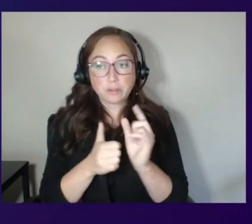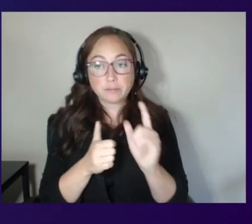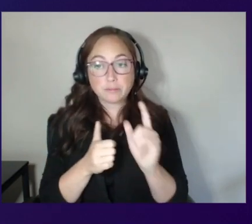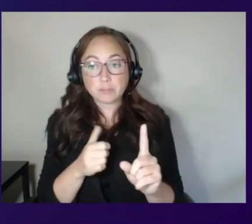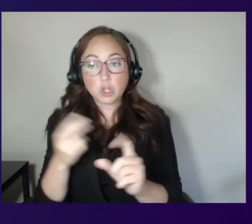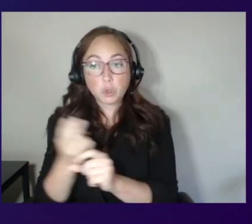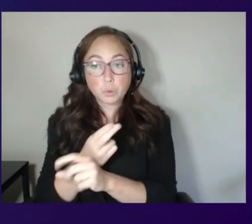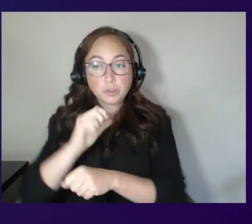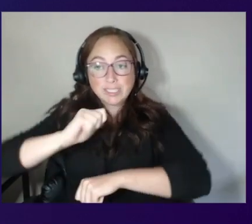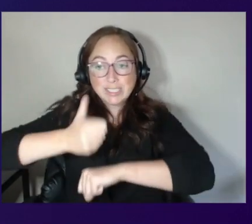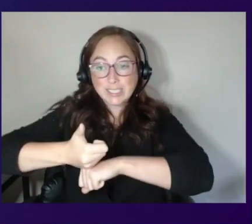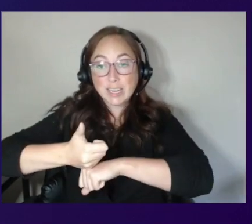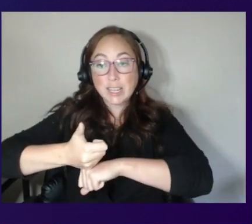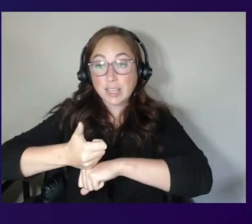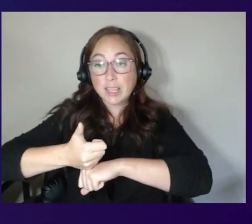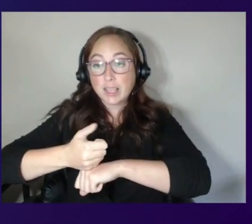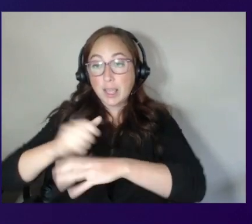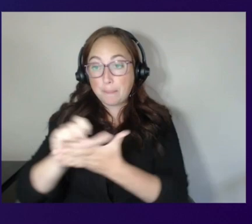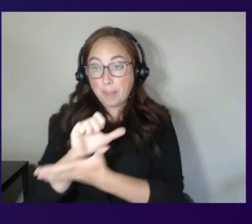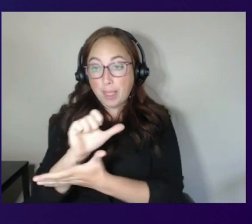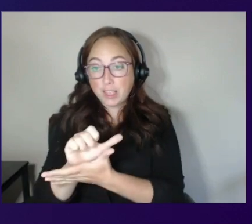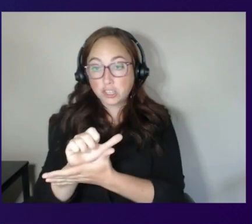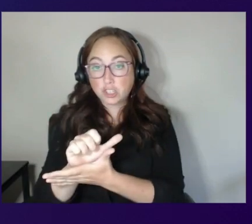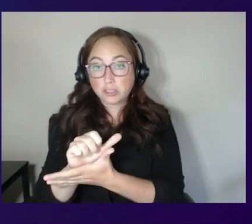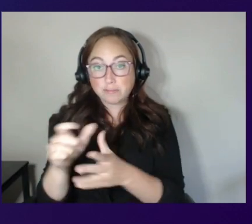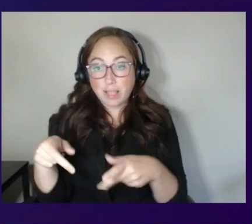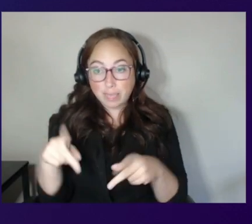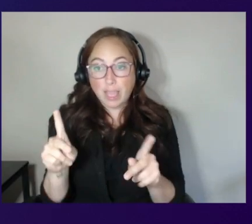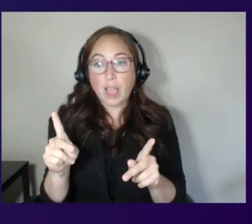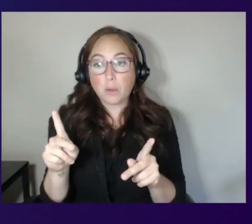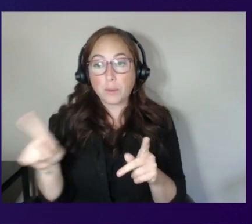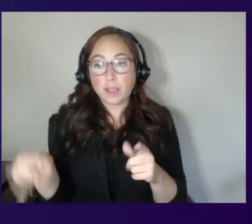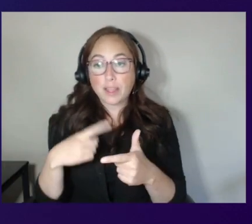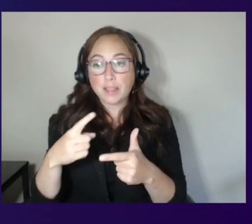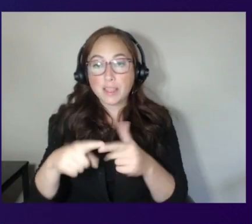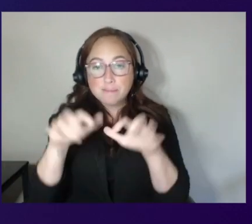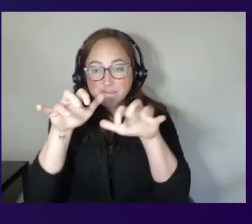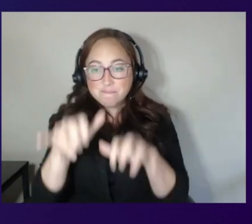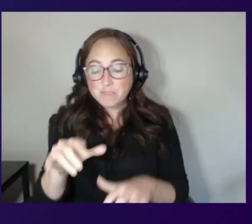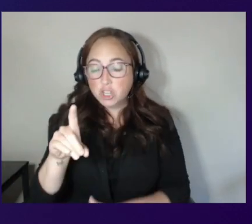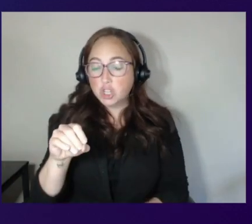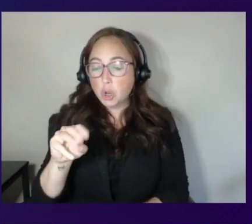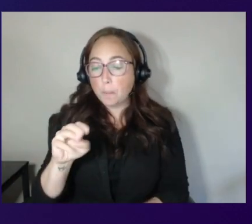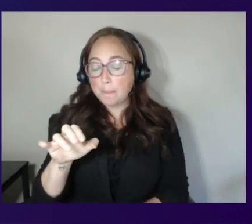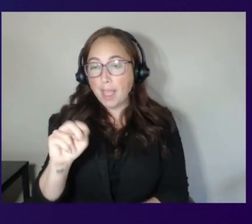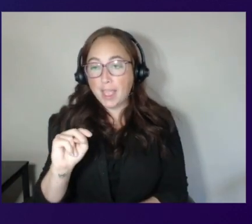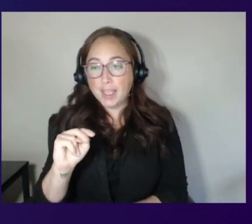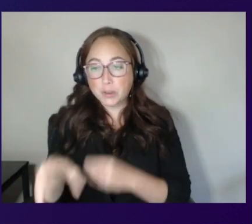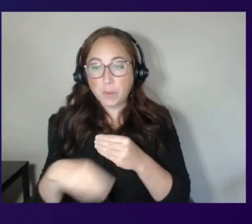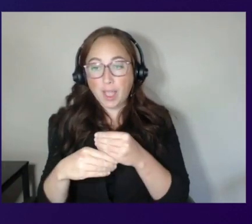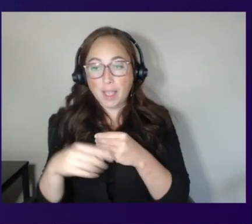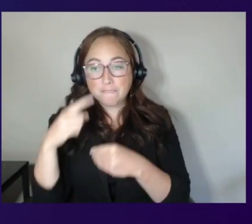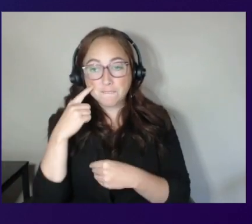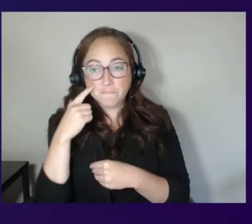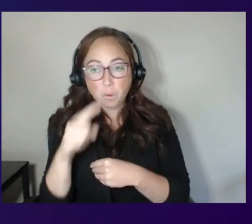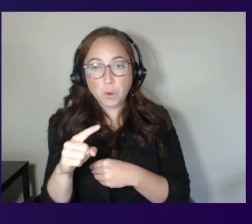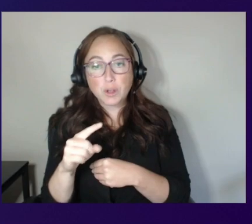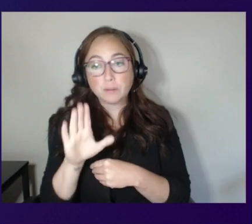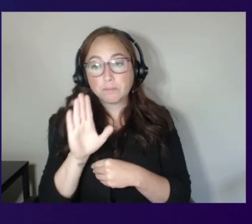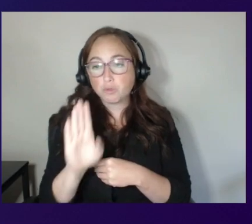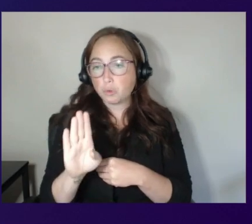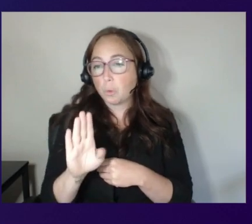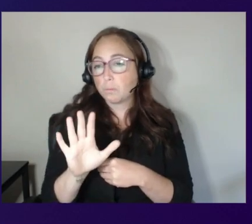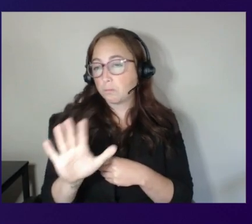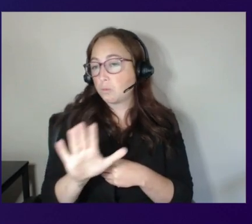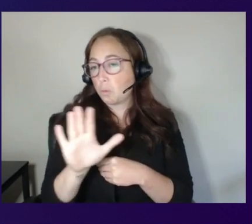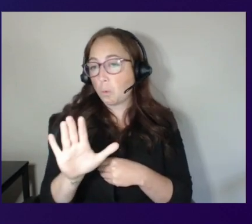page, enable this by setting it to allowed, and then enter the domains you want to add for your essentially your domain